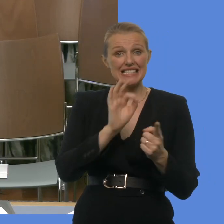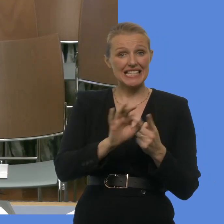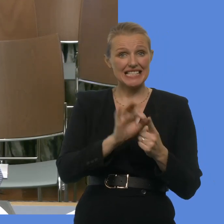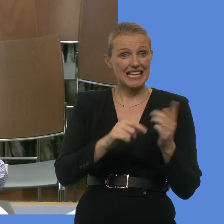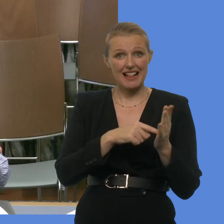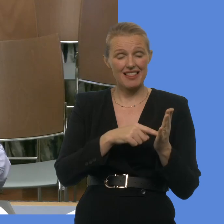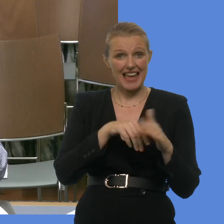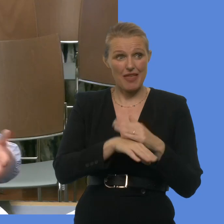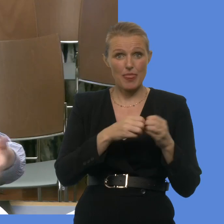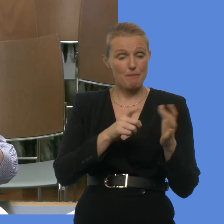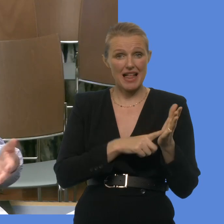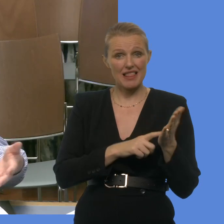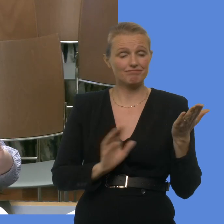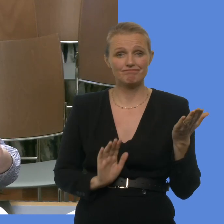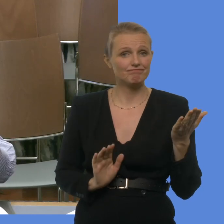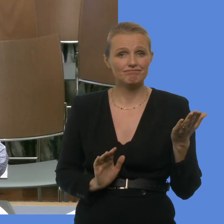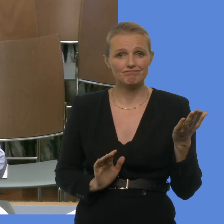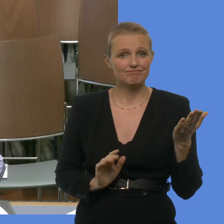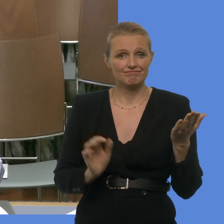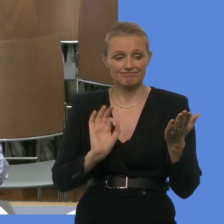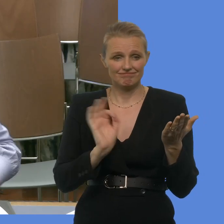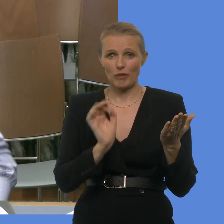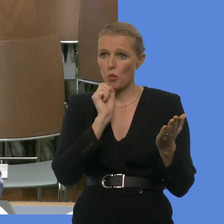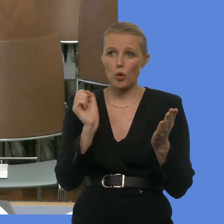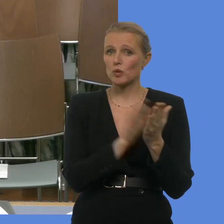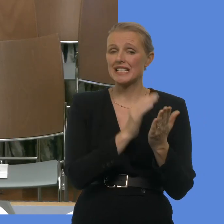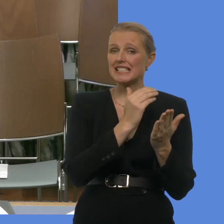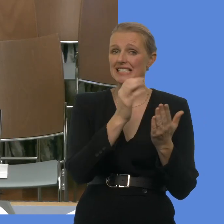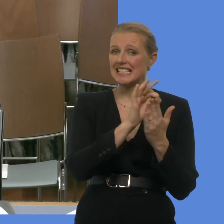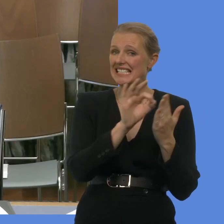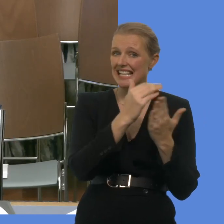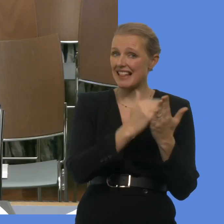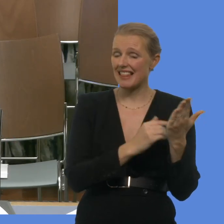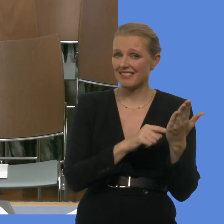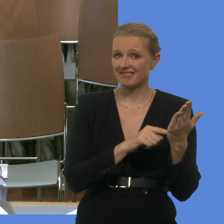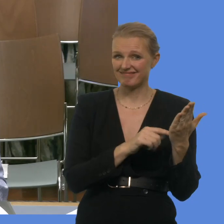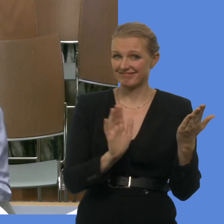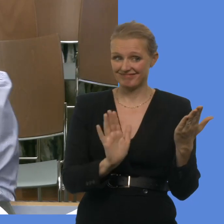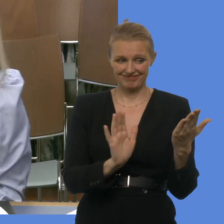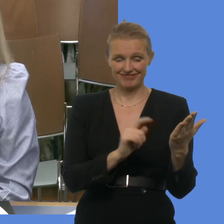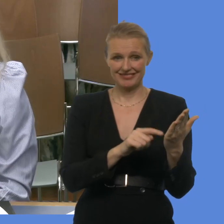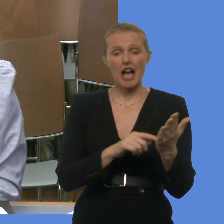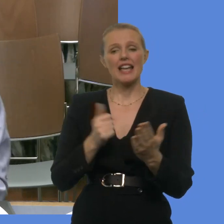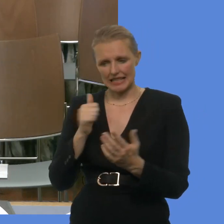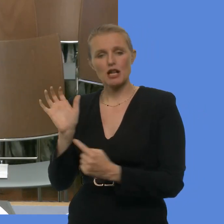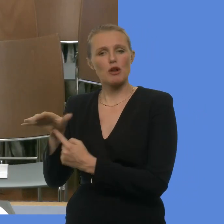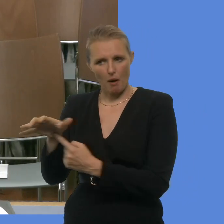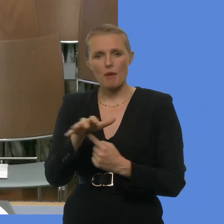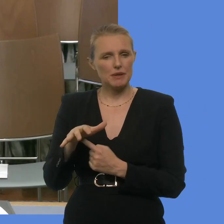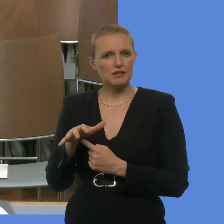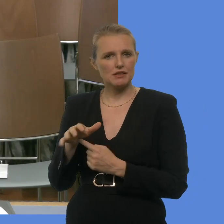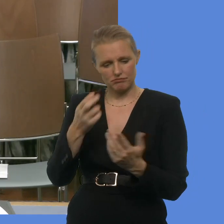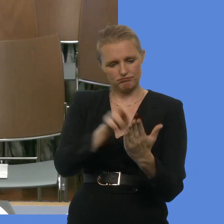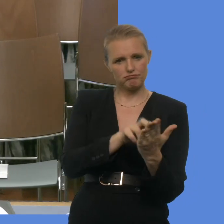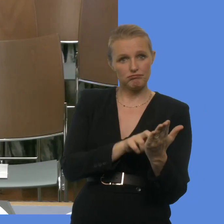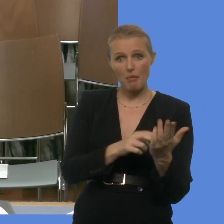public body hasn't been, because we don't know which organisations. Obviously the departments are all mentioned, but